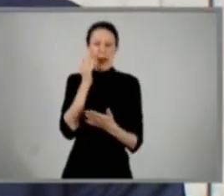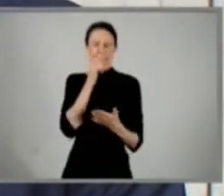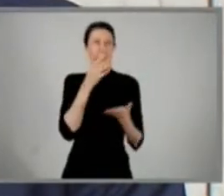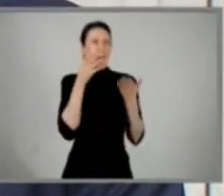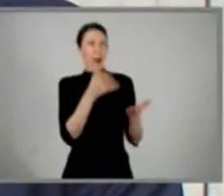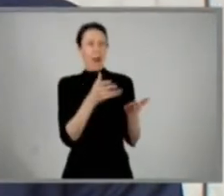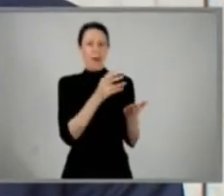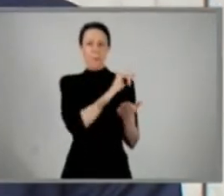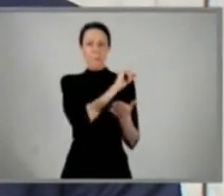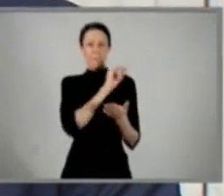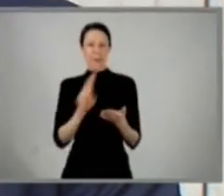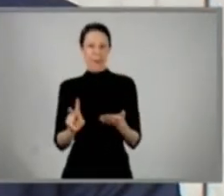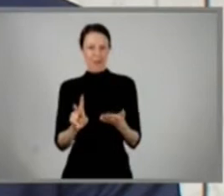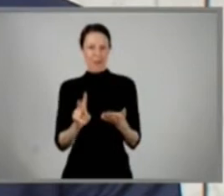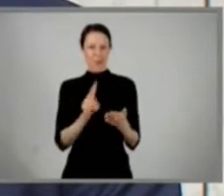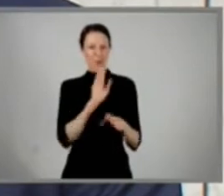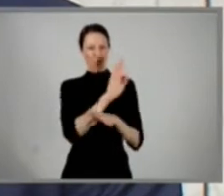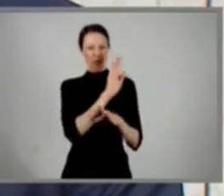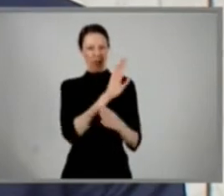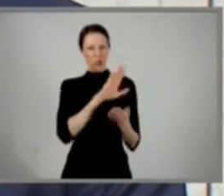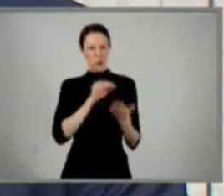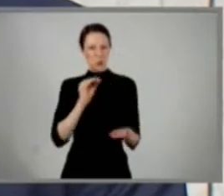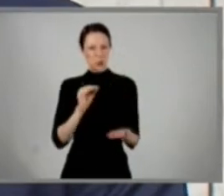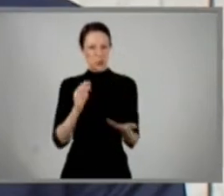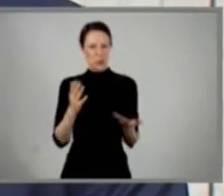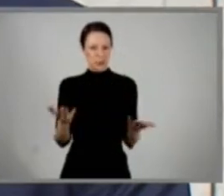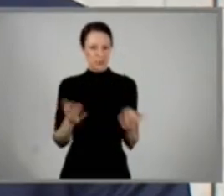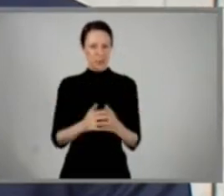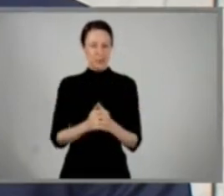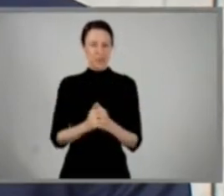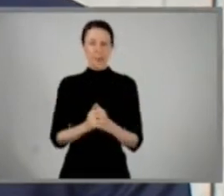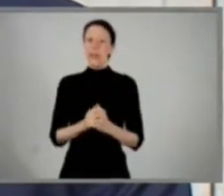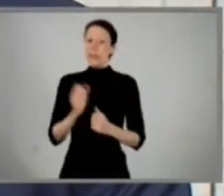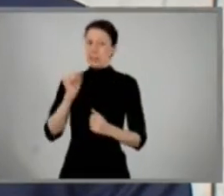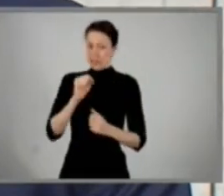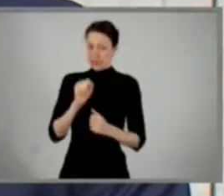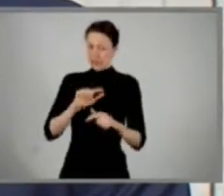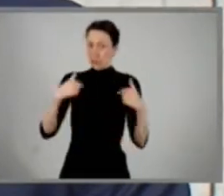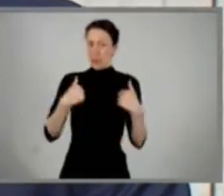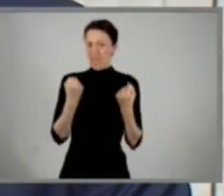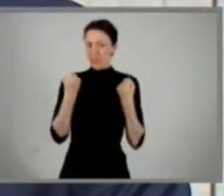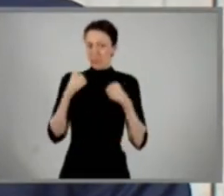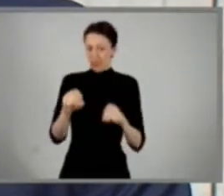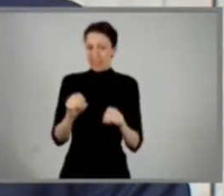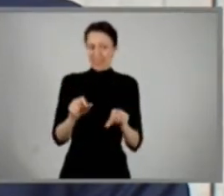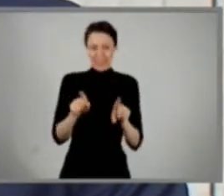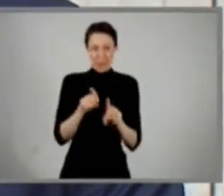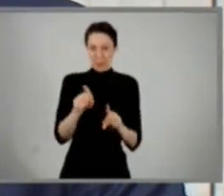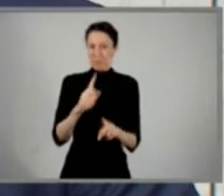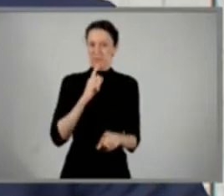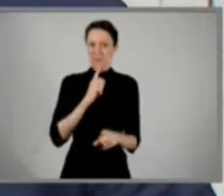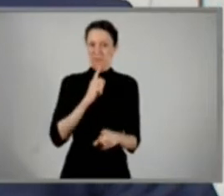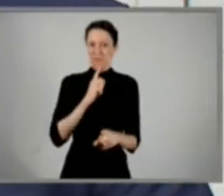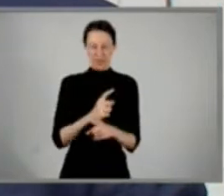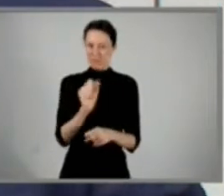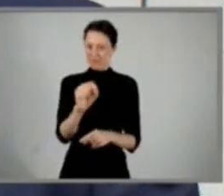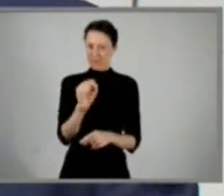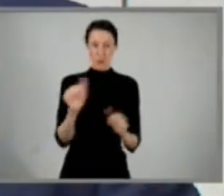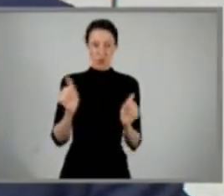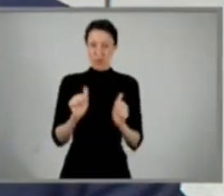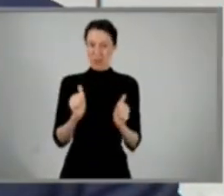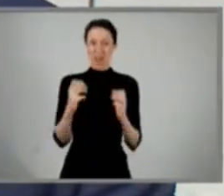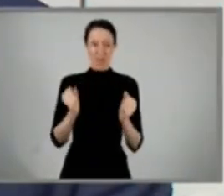to that is yes, and that strategy has been working out this year on the very things that you've just suggested. That's already happening. And the